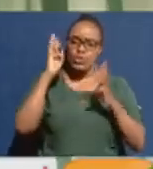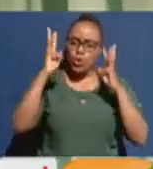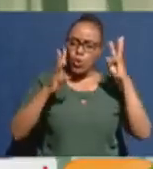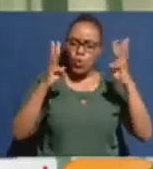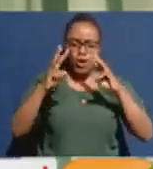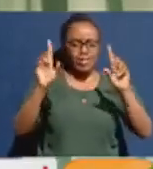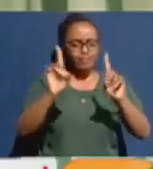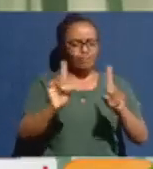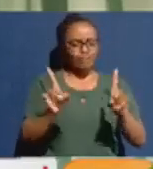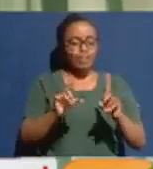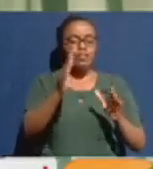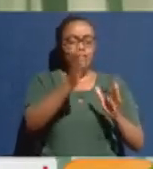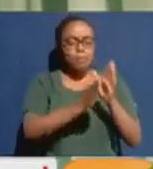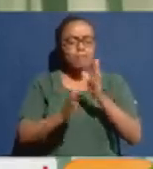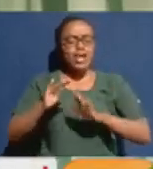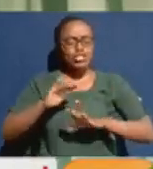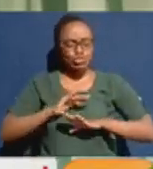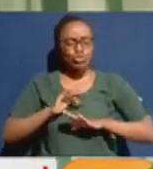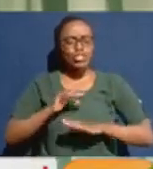mpango ya kutosha.